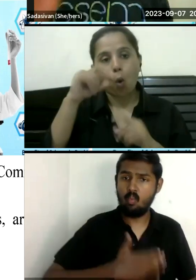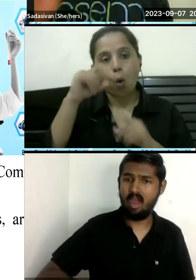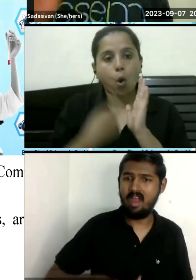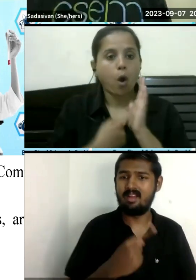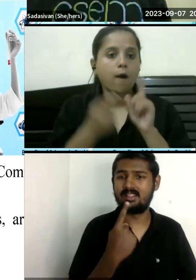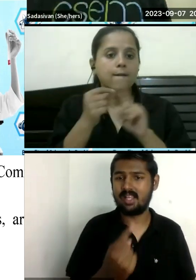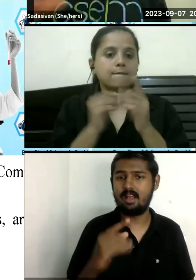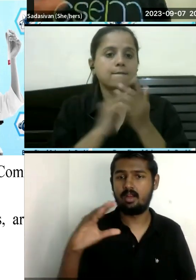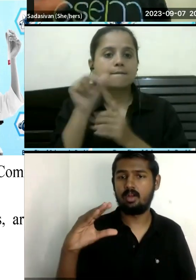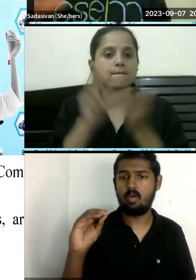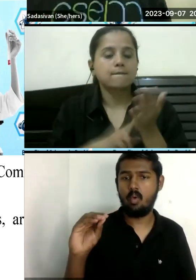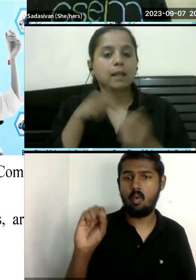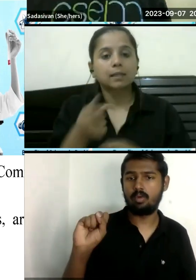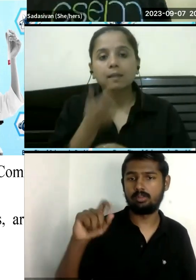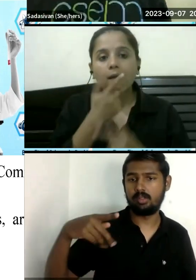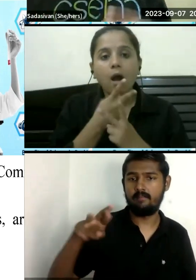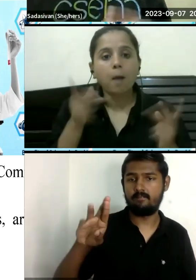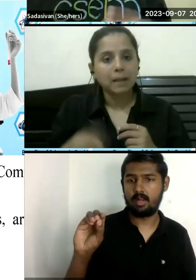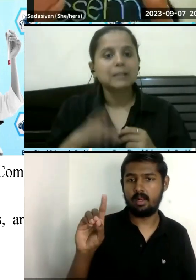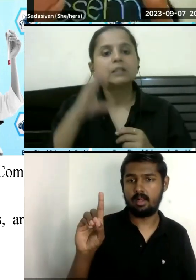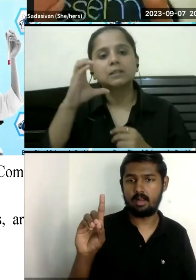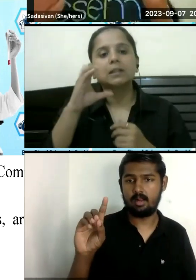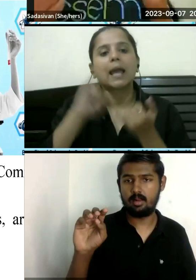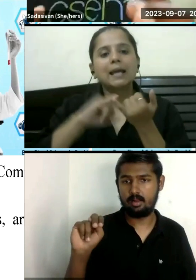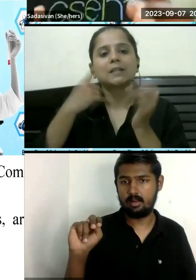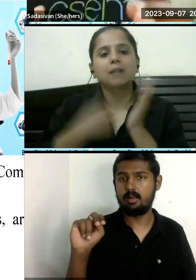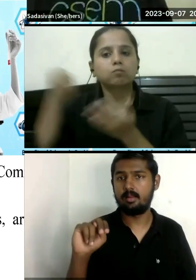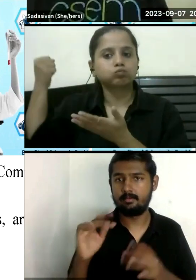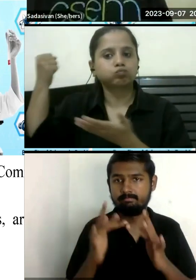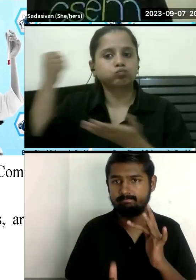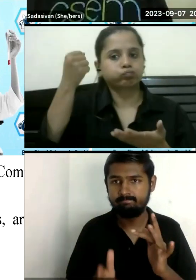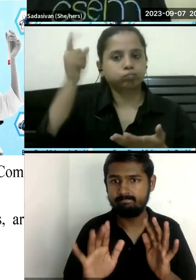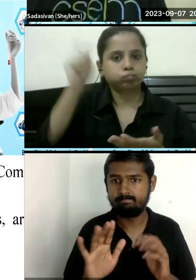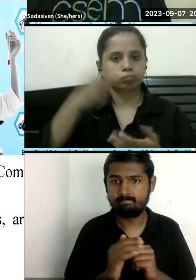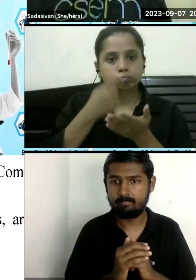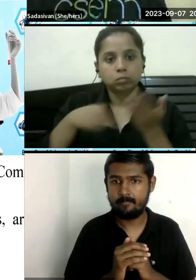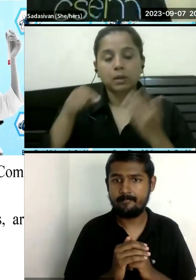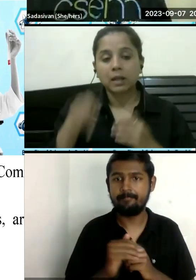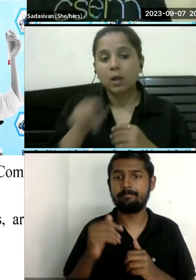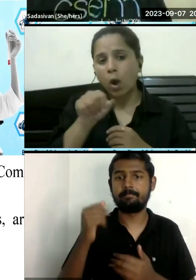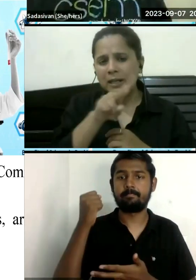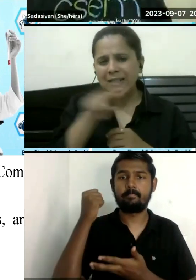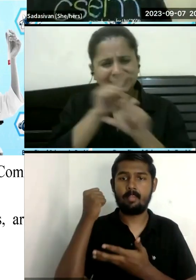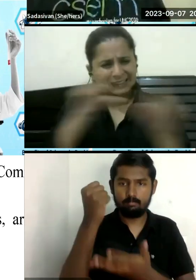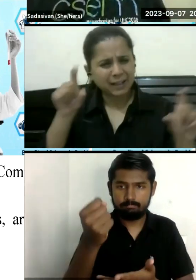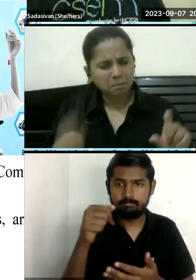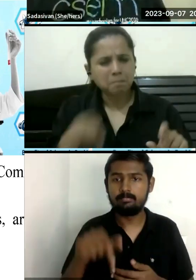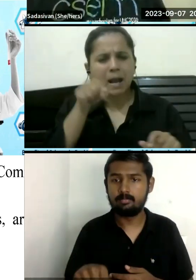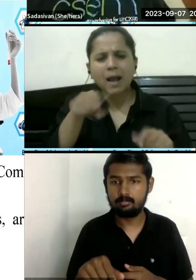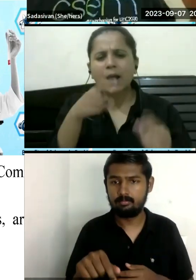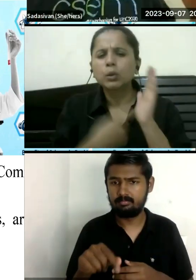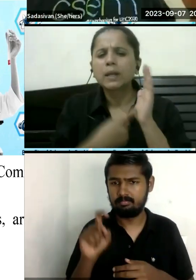the CSR funds towards research and development, and to clear-cut definition for rare disease and the disbursement of